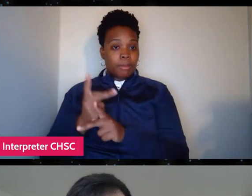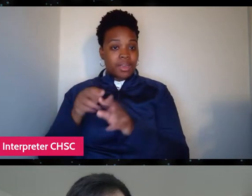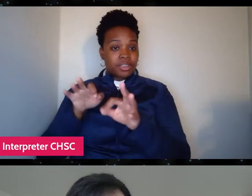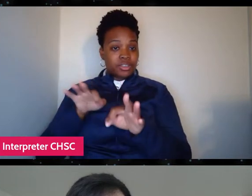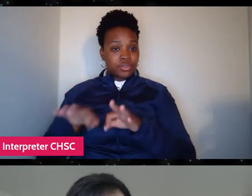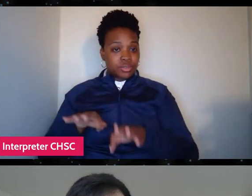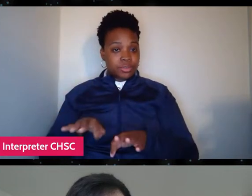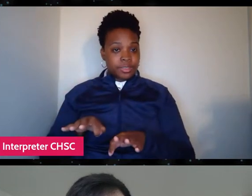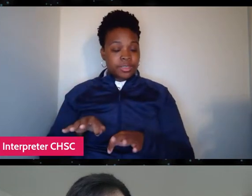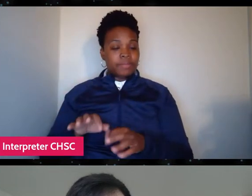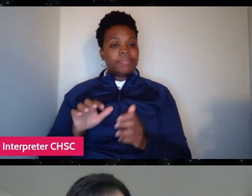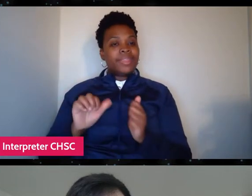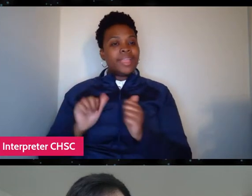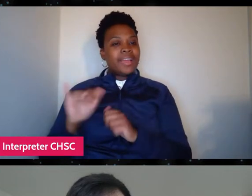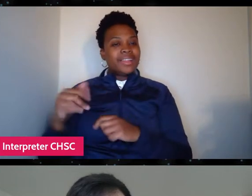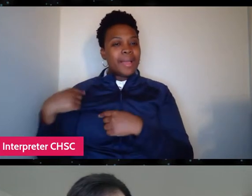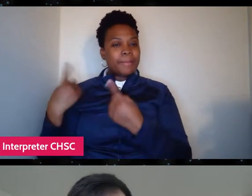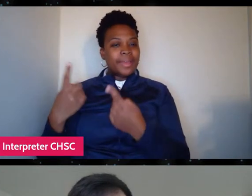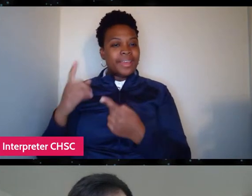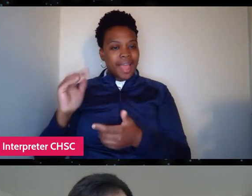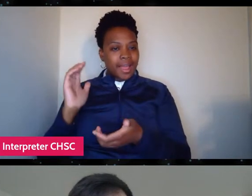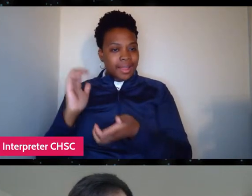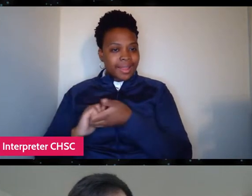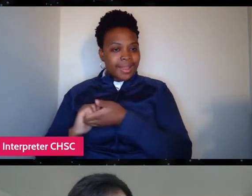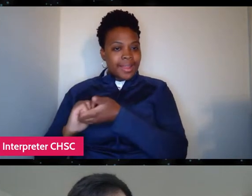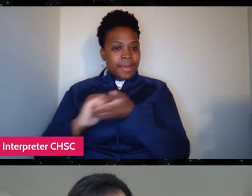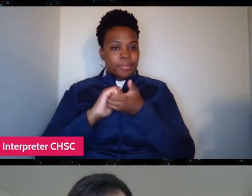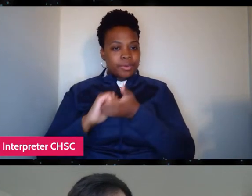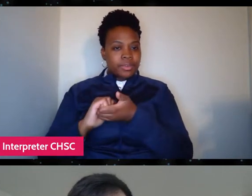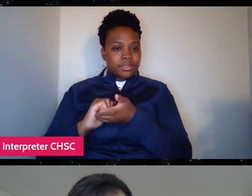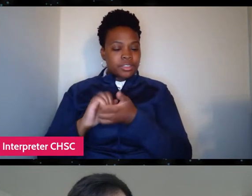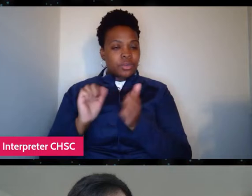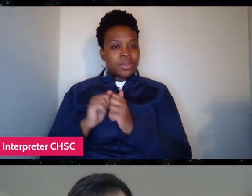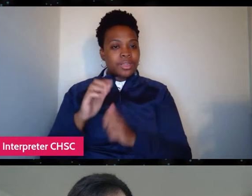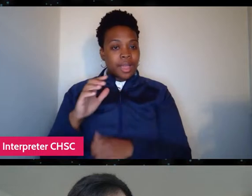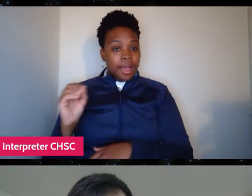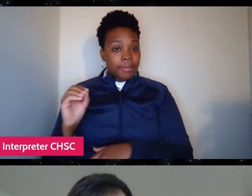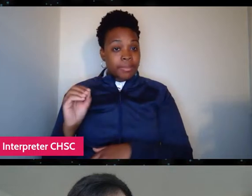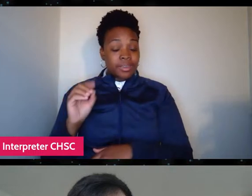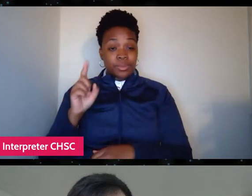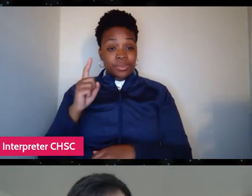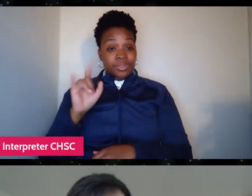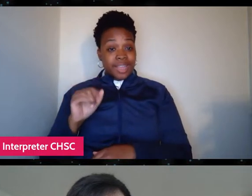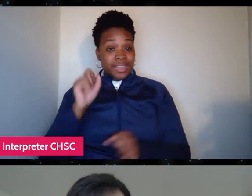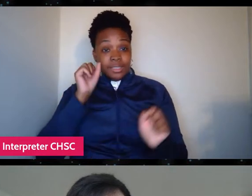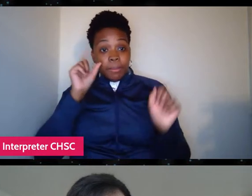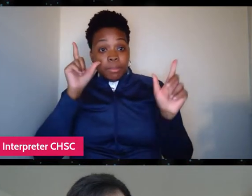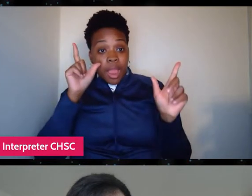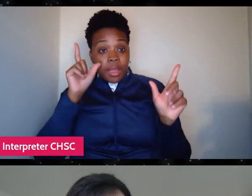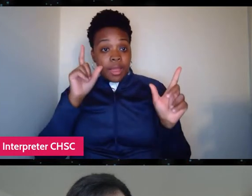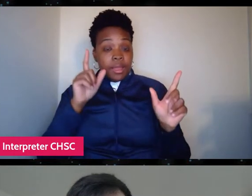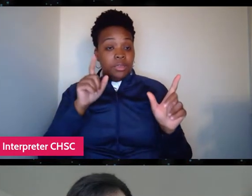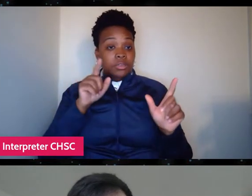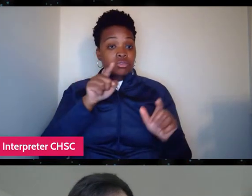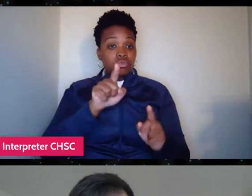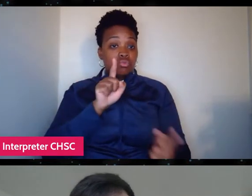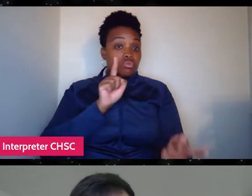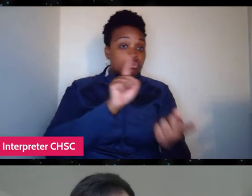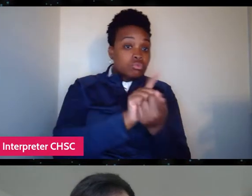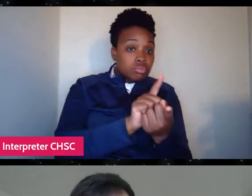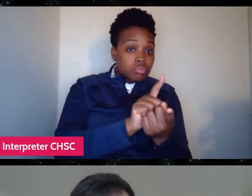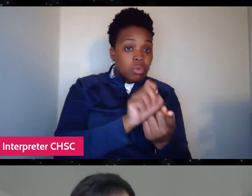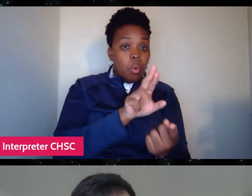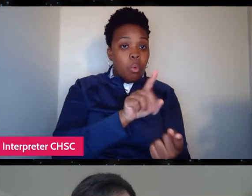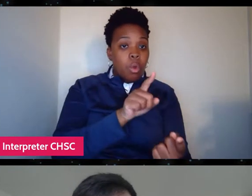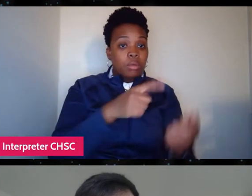How has that been, that collaboration with companies like that? Was it a surprise? Did you guys approach them? Did they approach